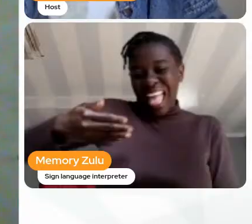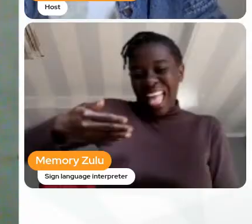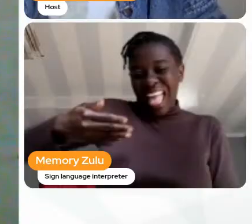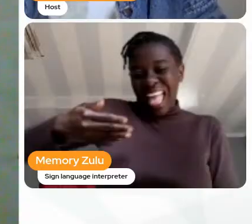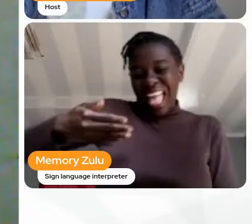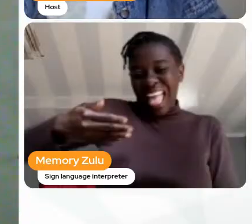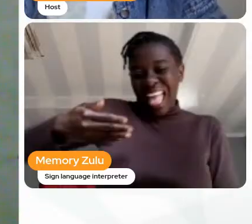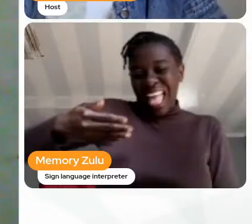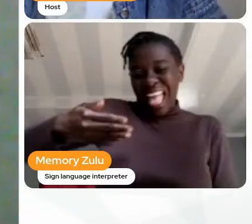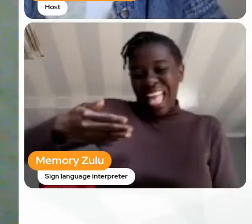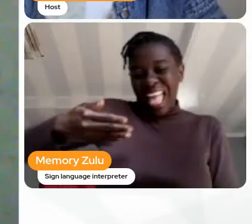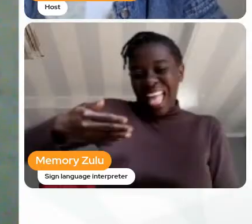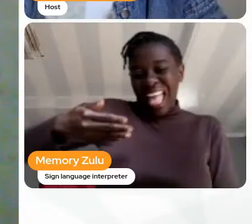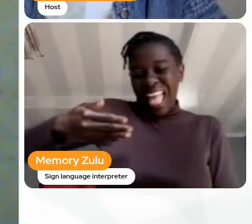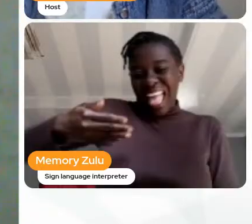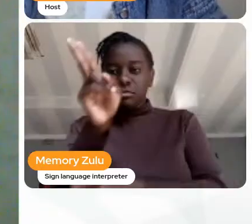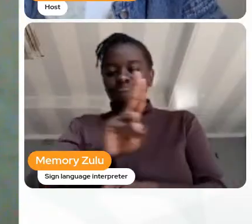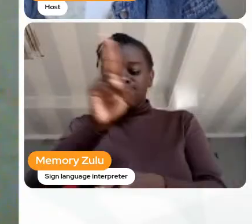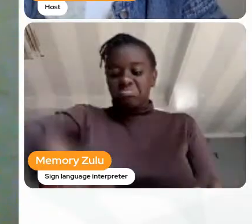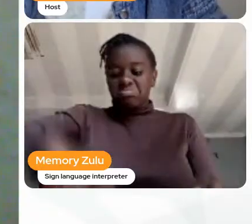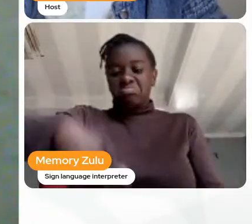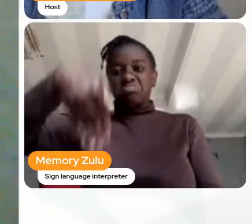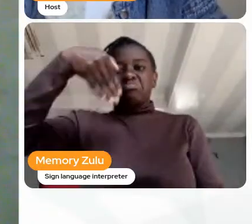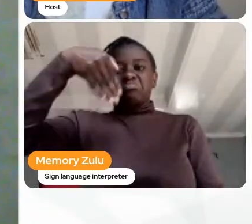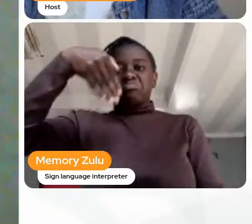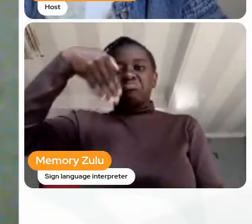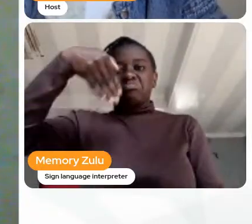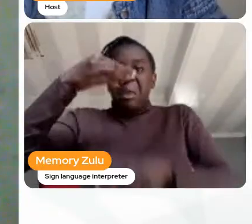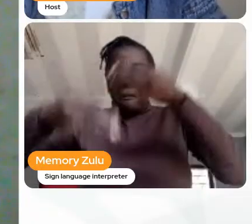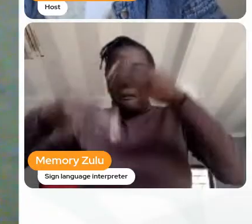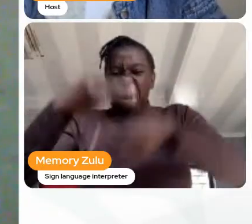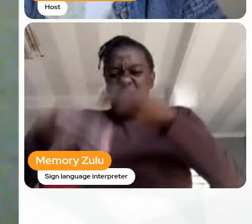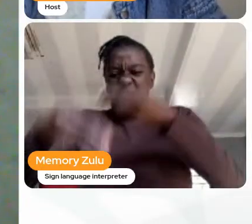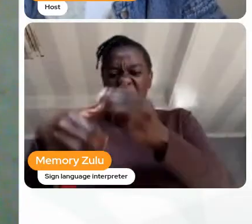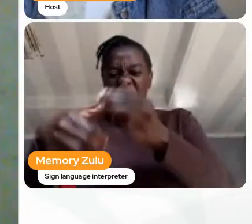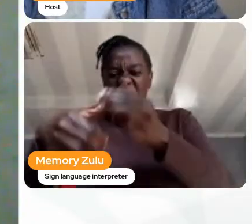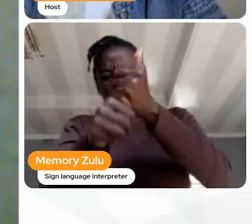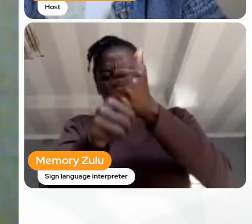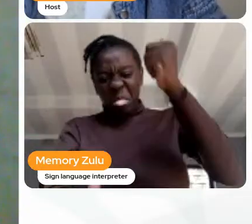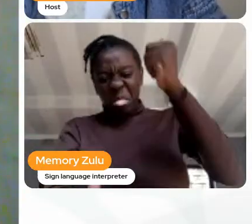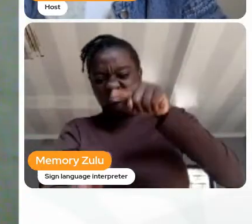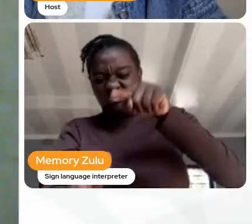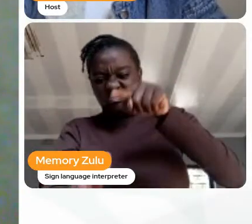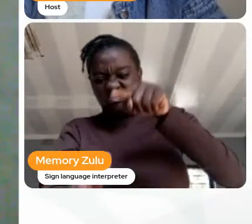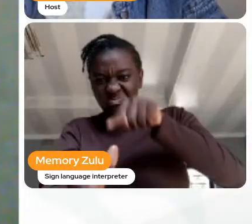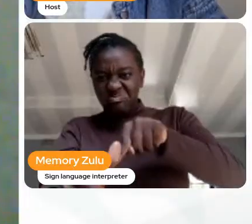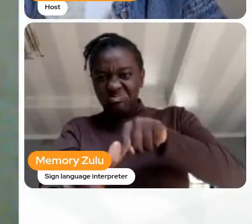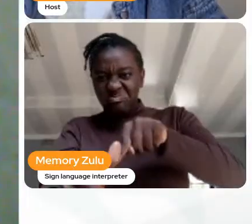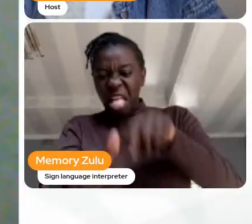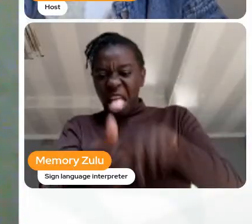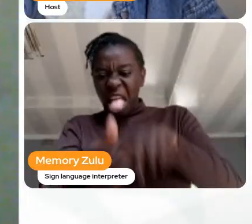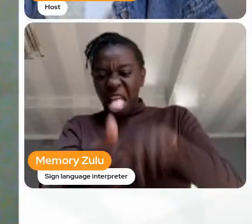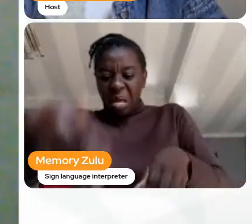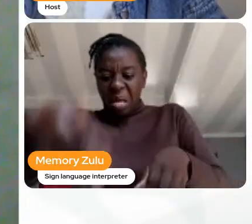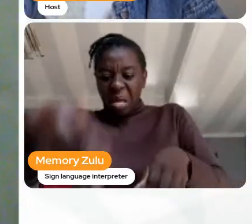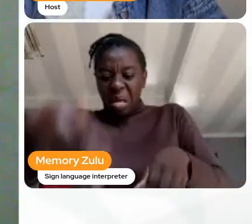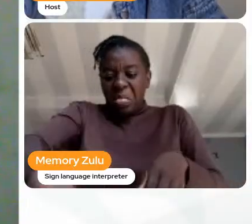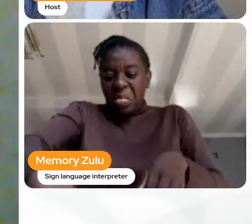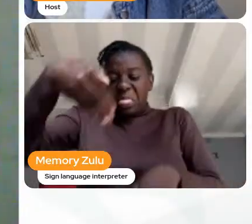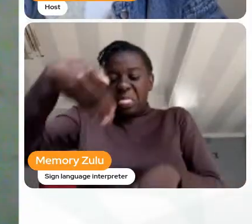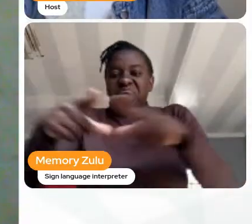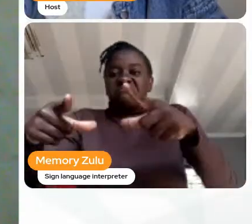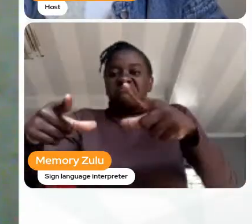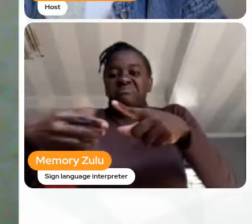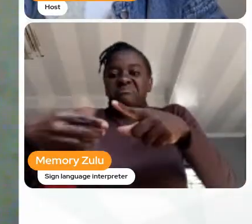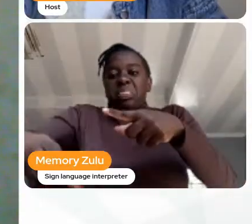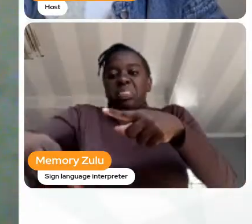females, especially young children. So you'd see, to say, most of the times they would come with